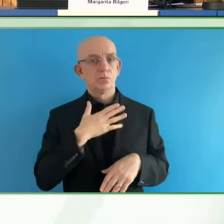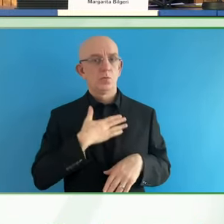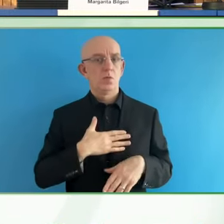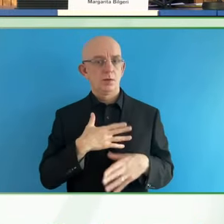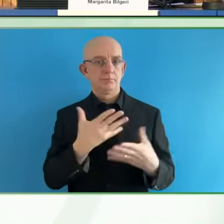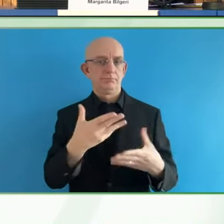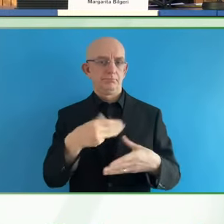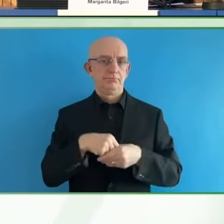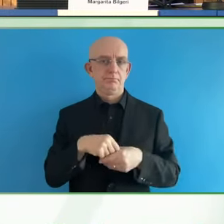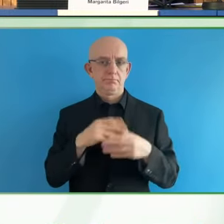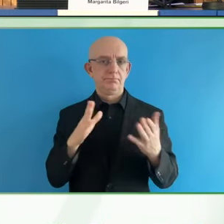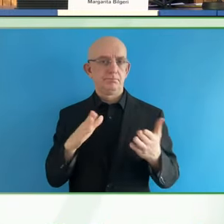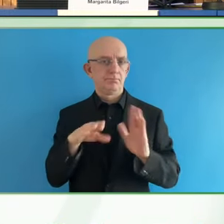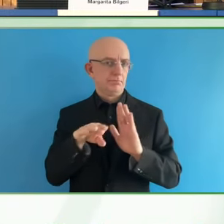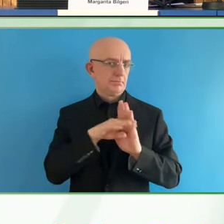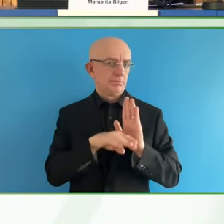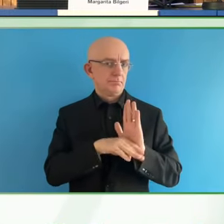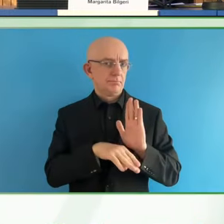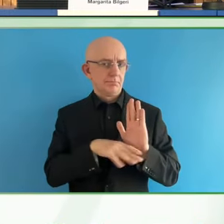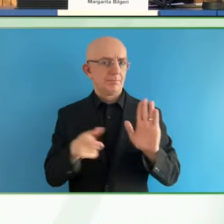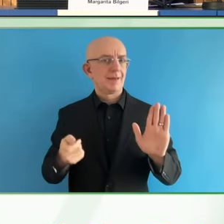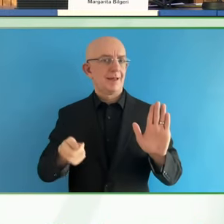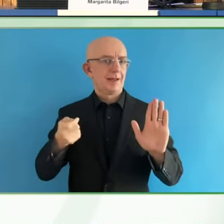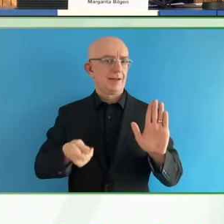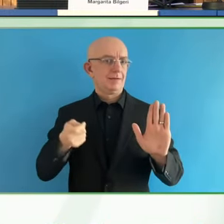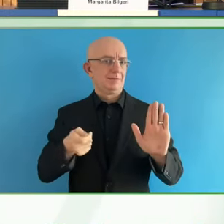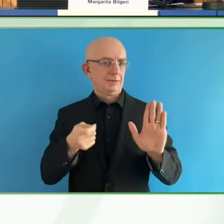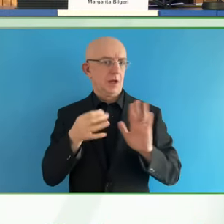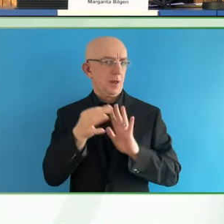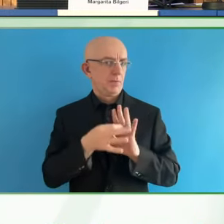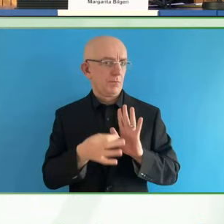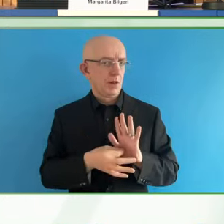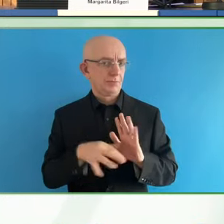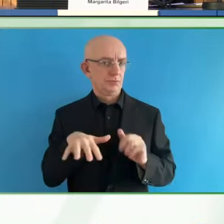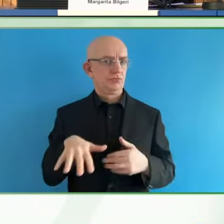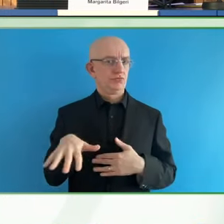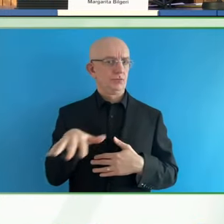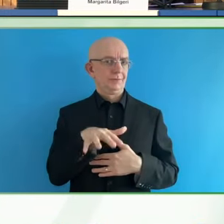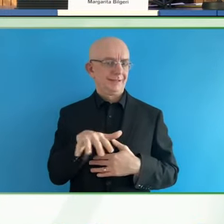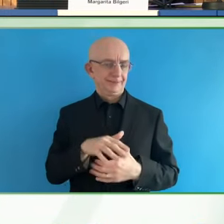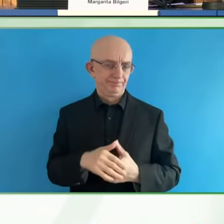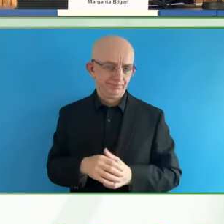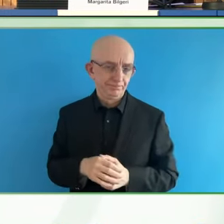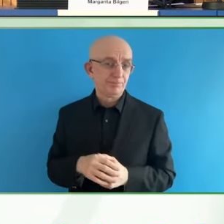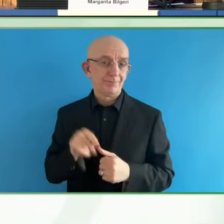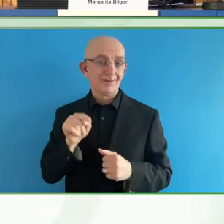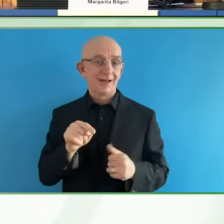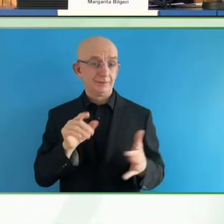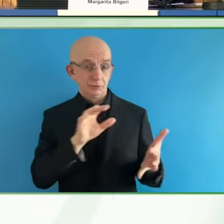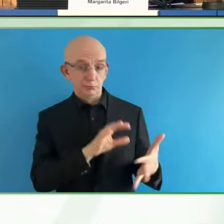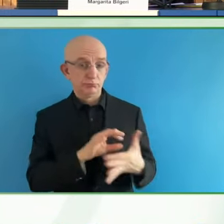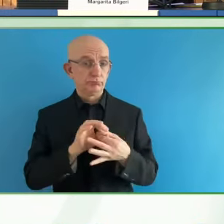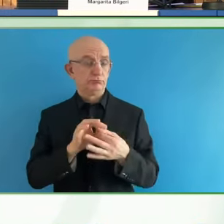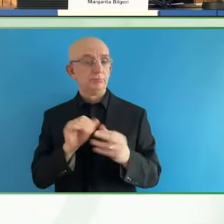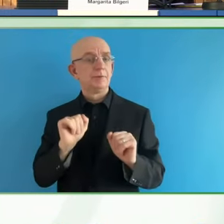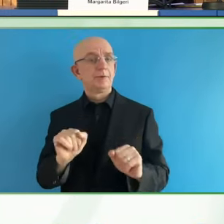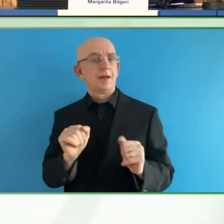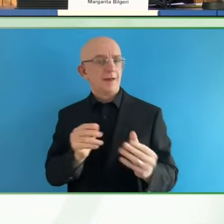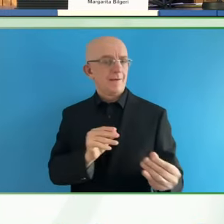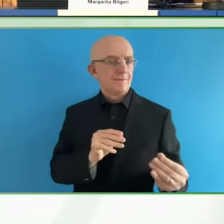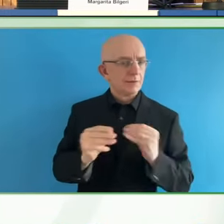increase their capacity to respond to diversity and to support all learners without a formal diagnosis or